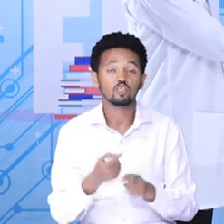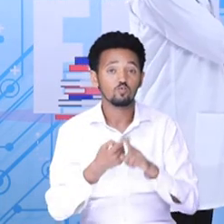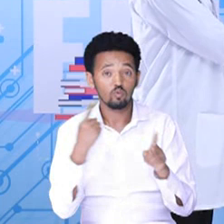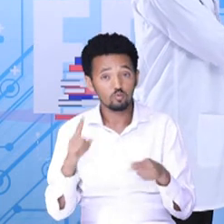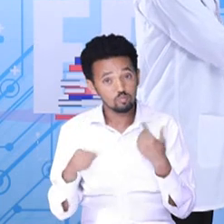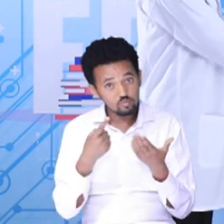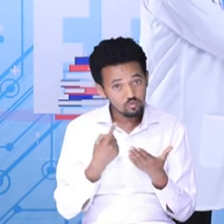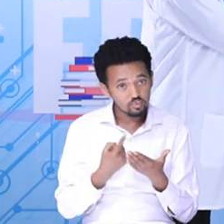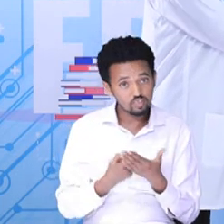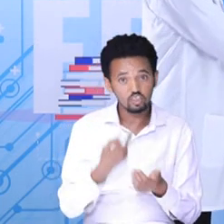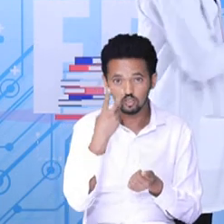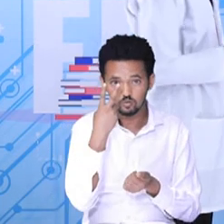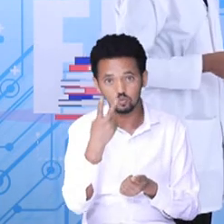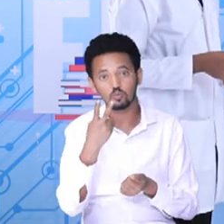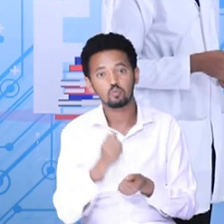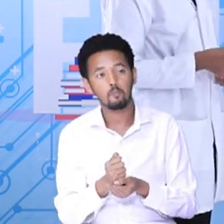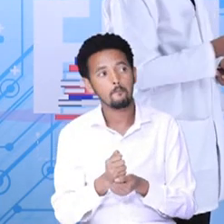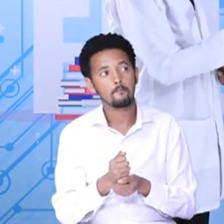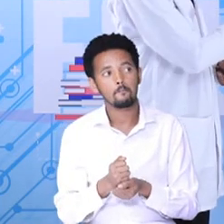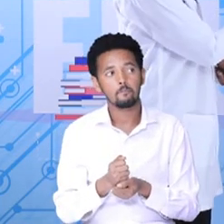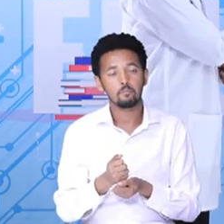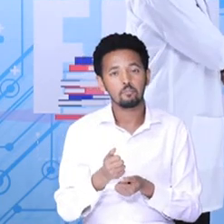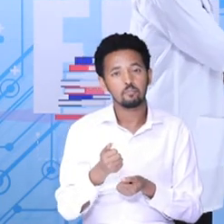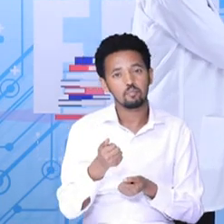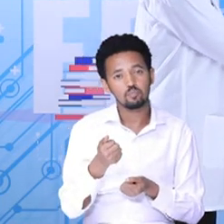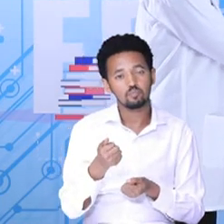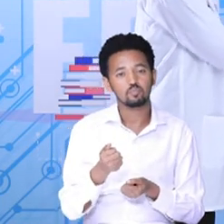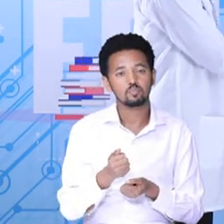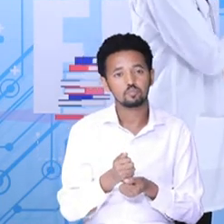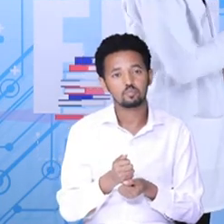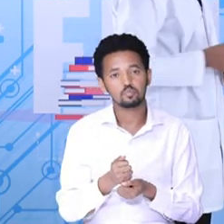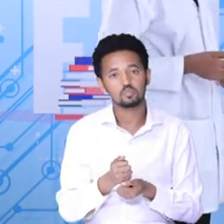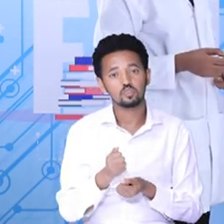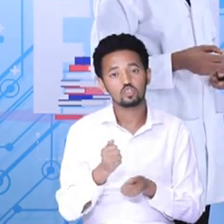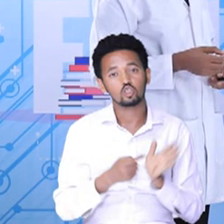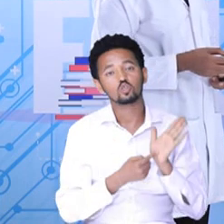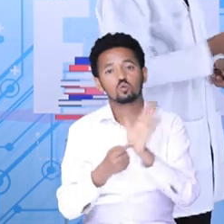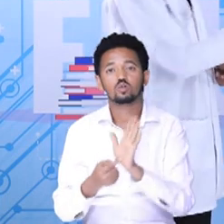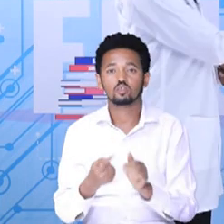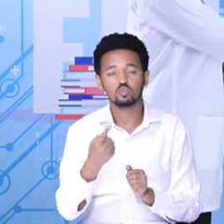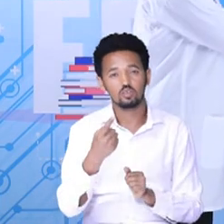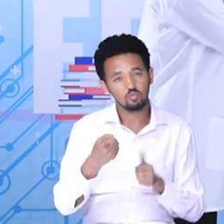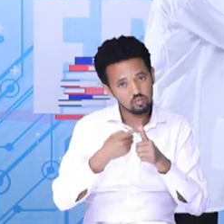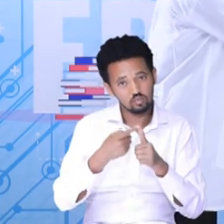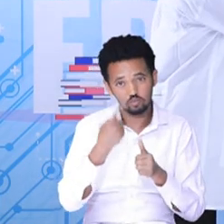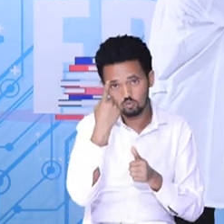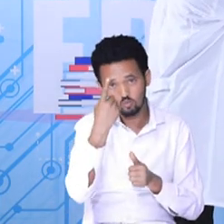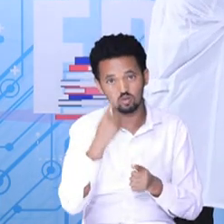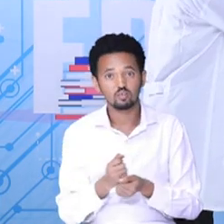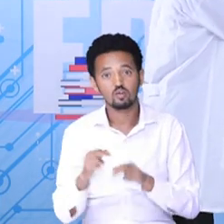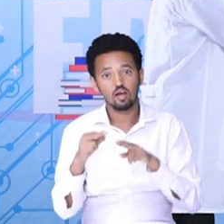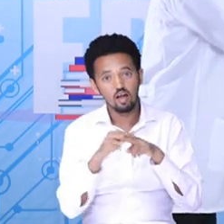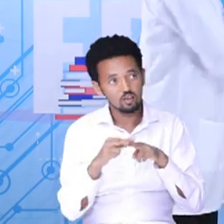From these two main areas, show I the first one and